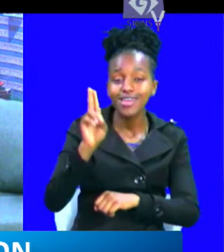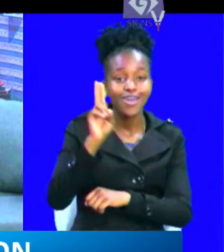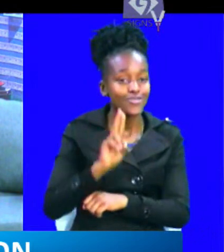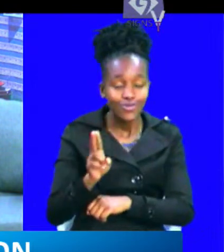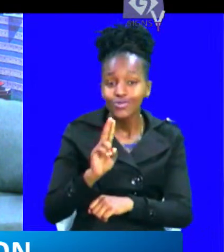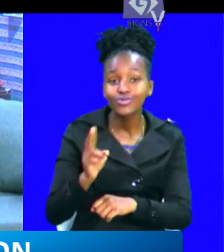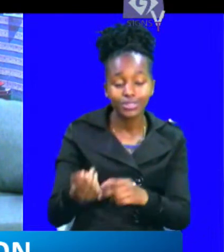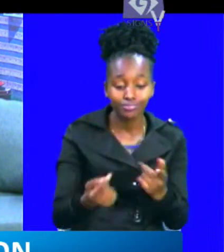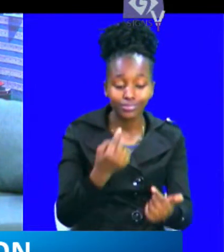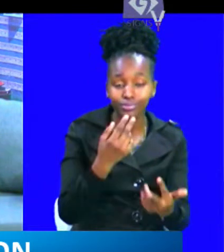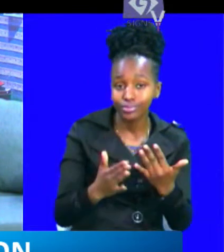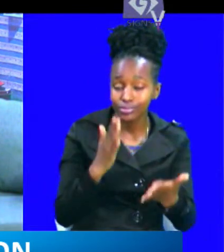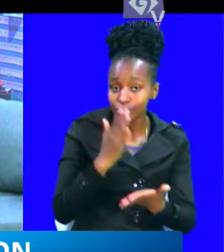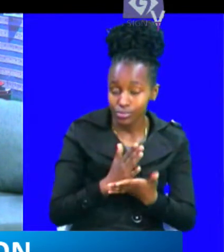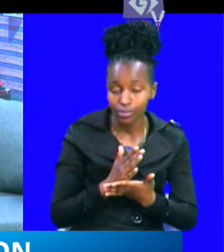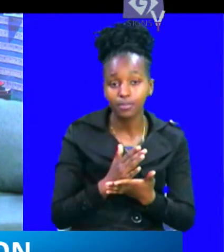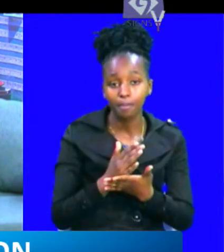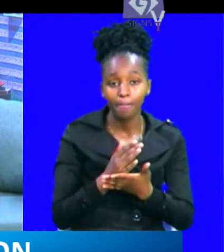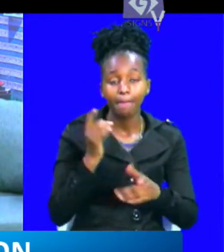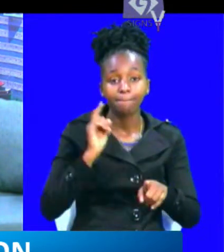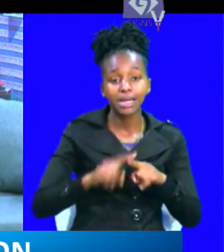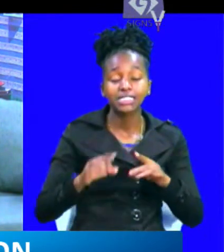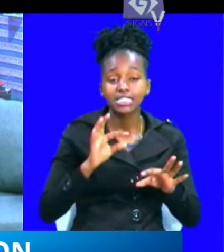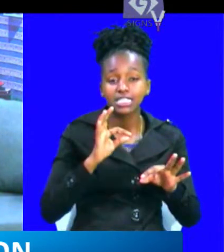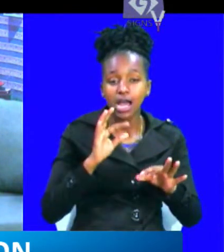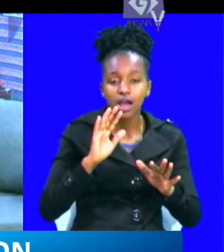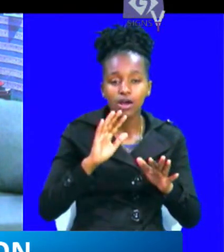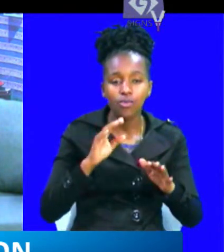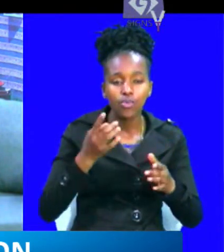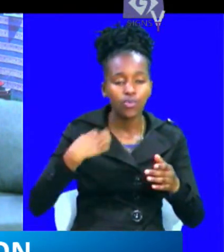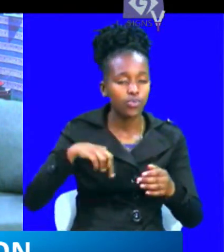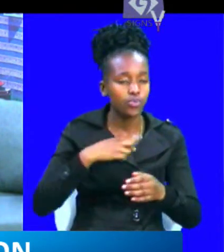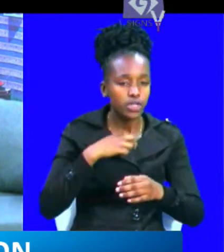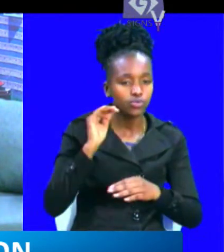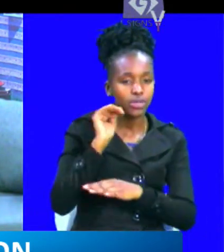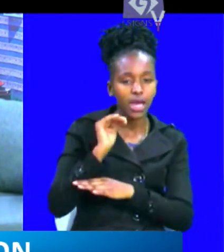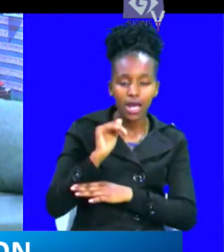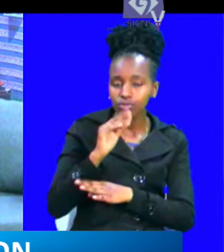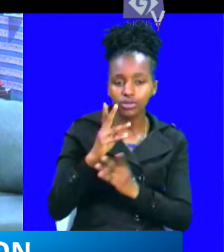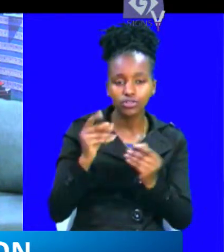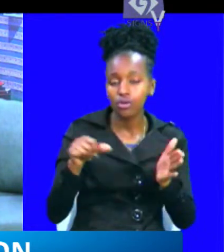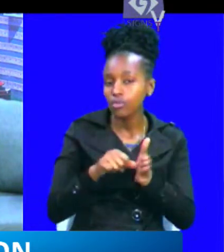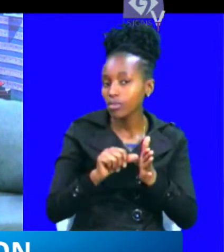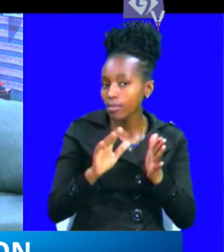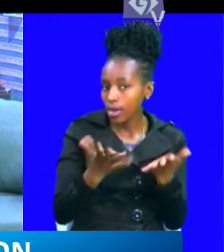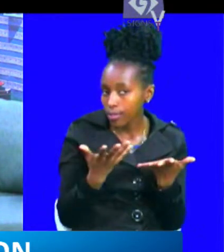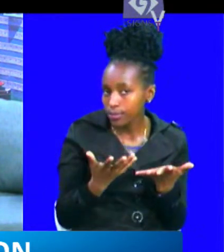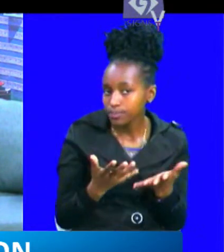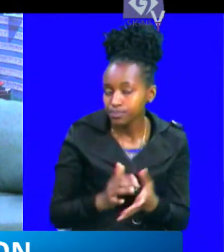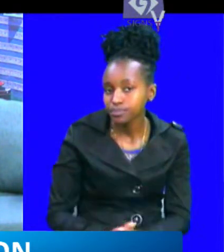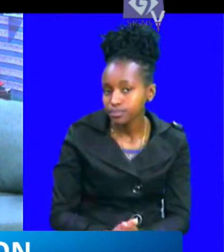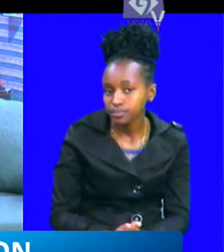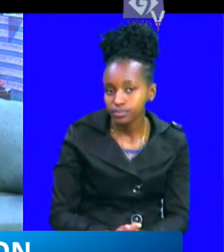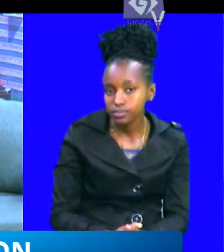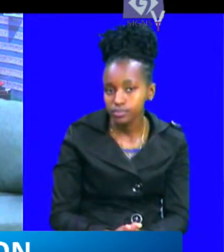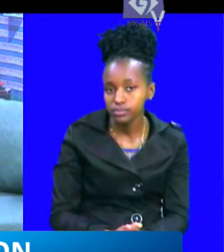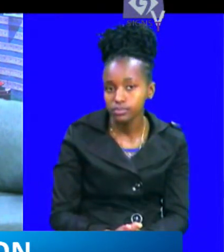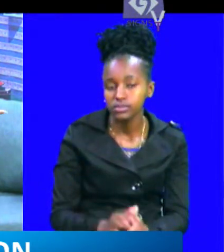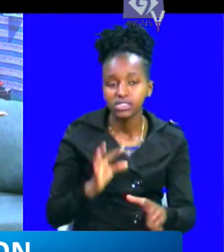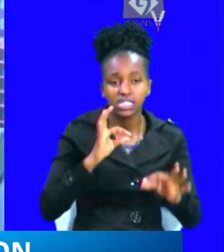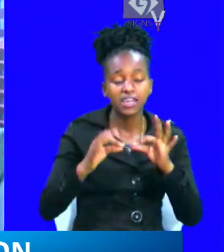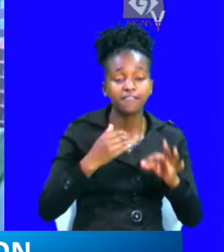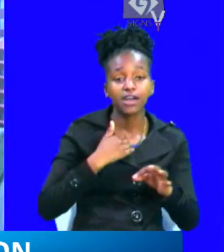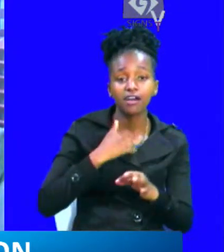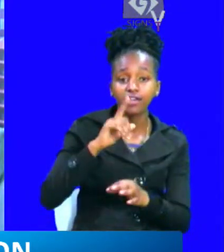homes, we're still using firewood. So what is the alternative? So we would like to introduce, even if it's